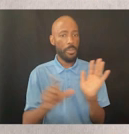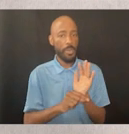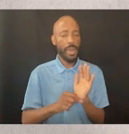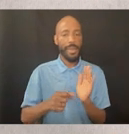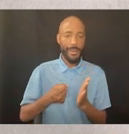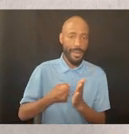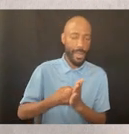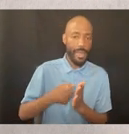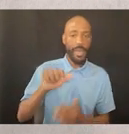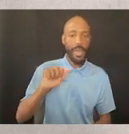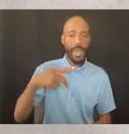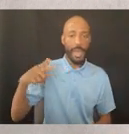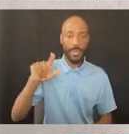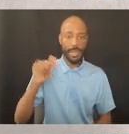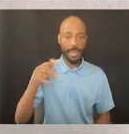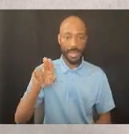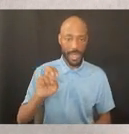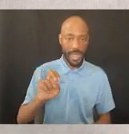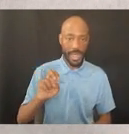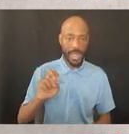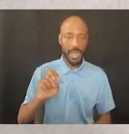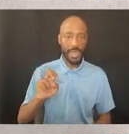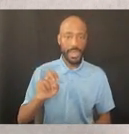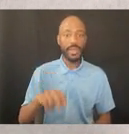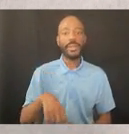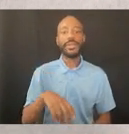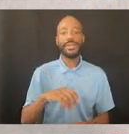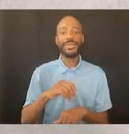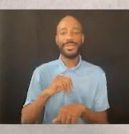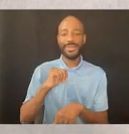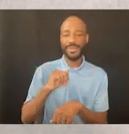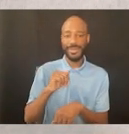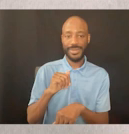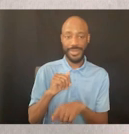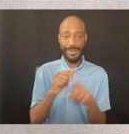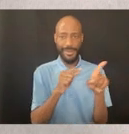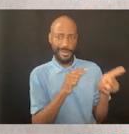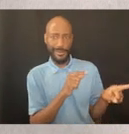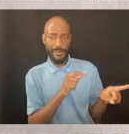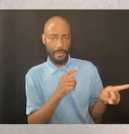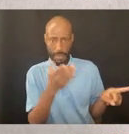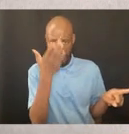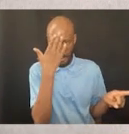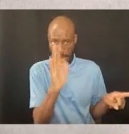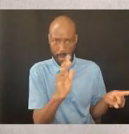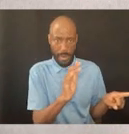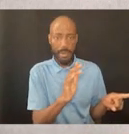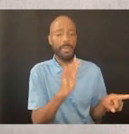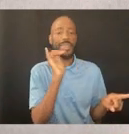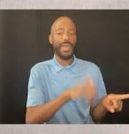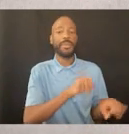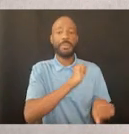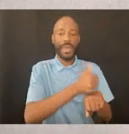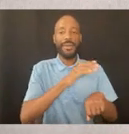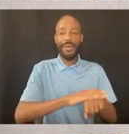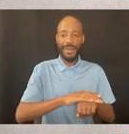I can't even begin to pronounce this. No, but that's okay. It's based on a Japanese pattern